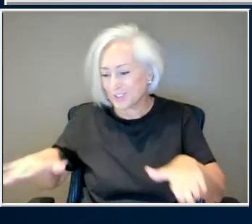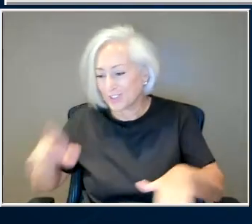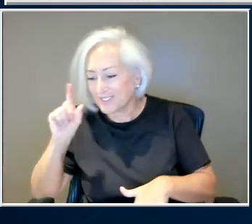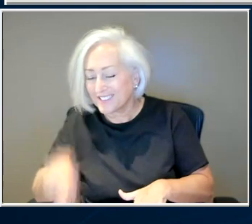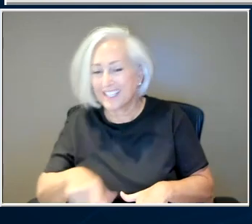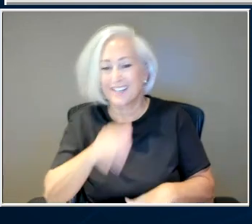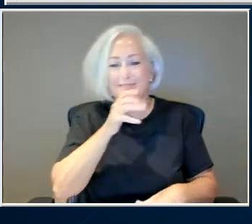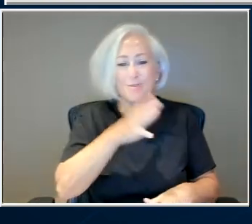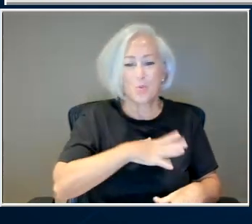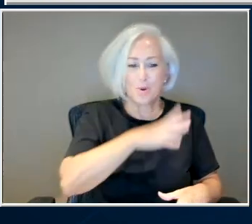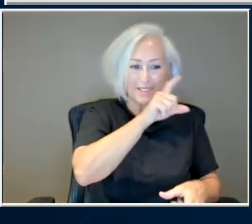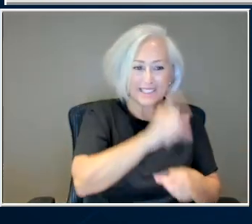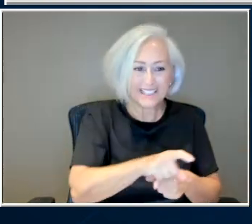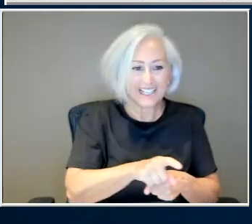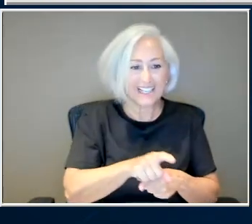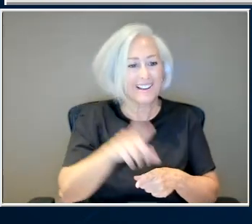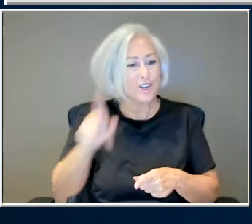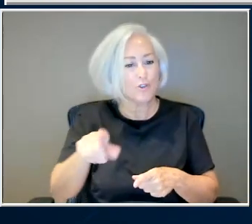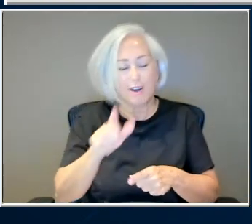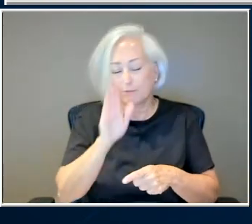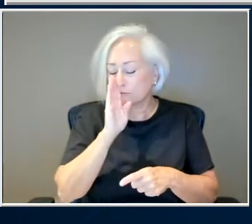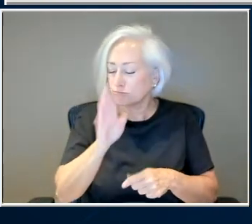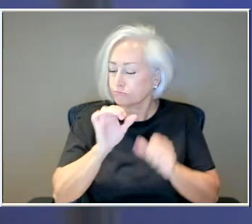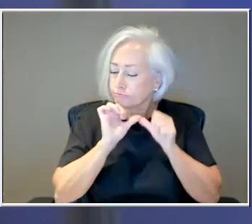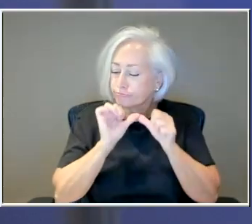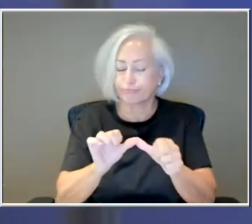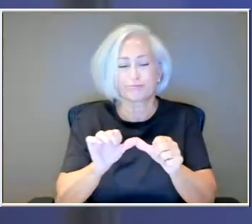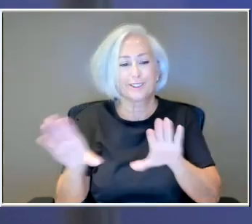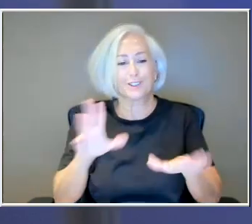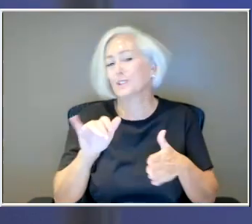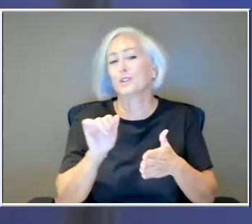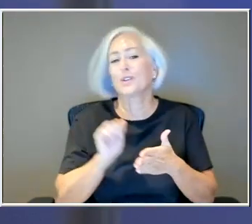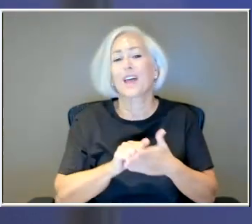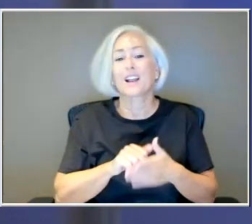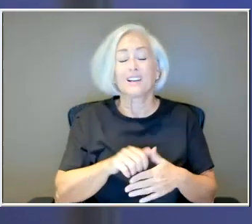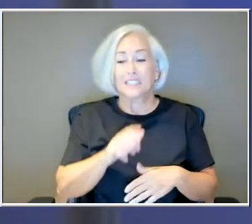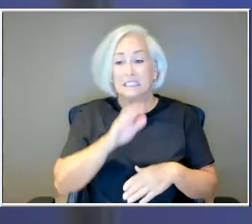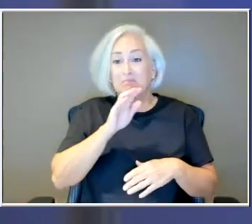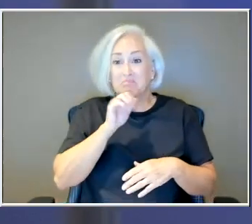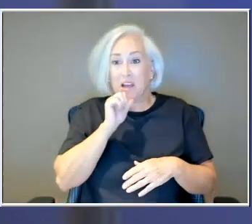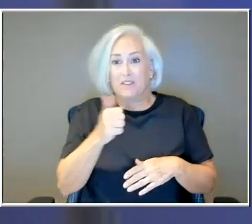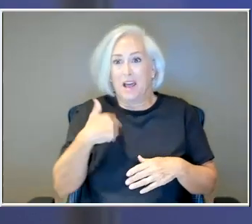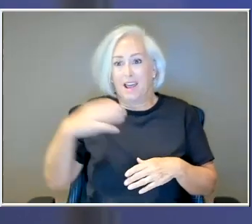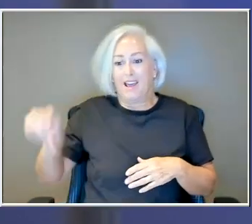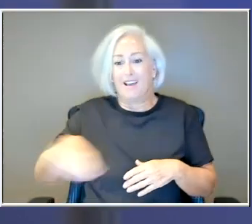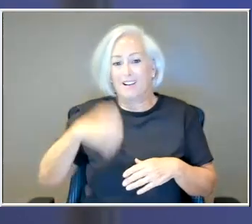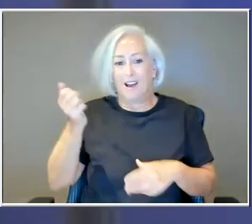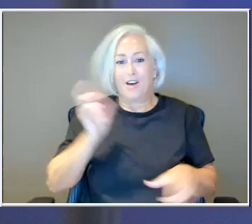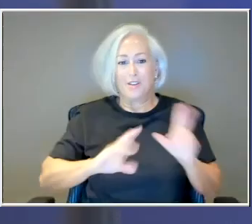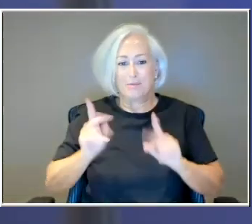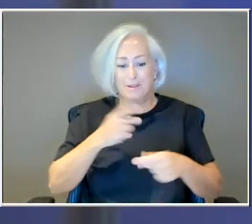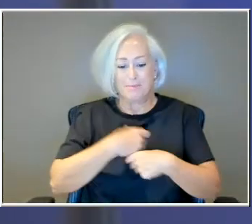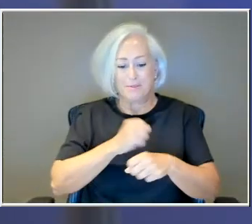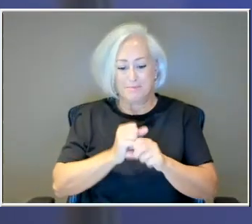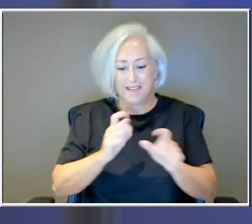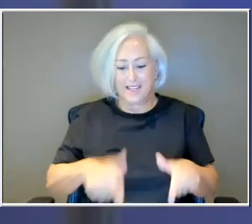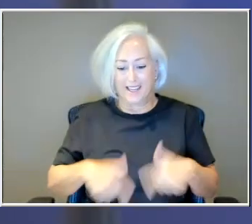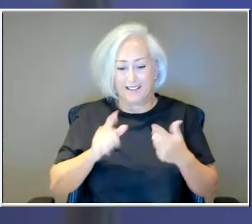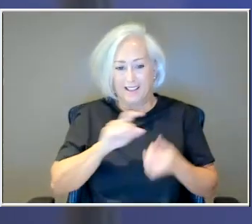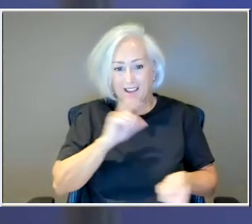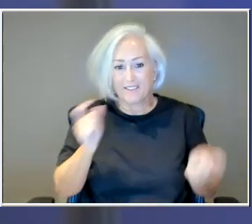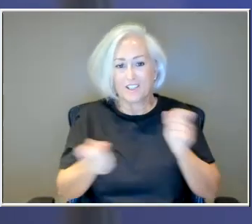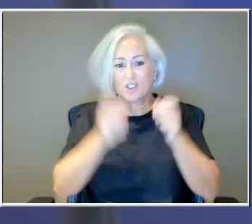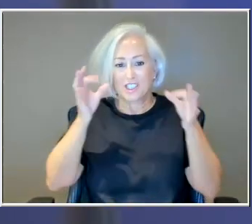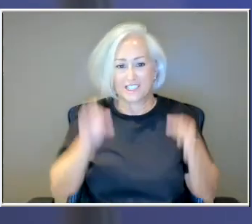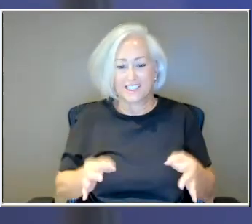thank you so much. I haven't heard of any other donors making life-changing decisions, but for Justin, it was the perfect time